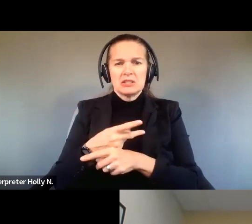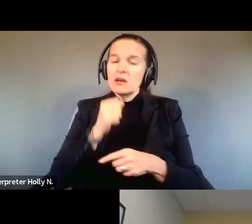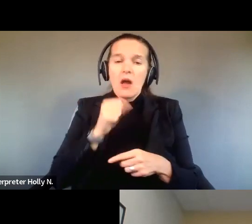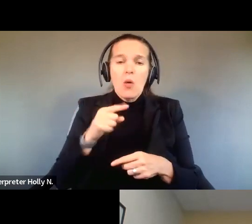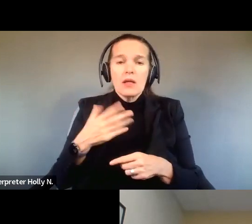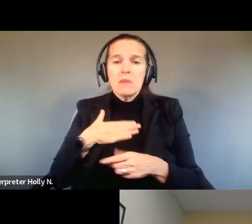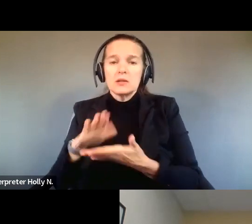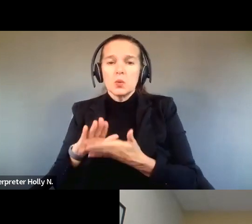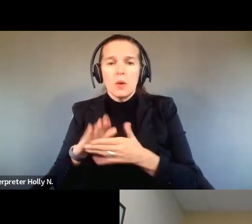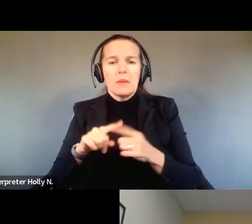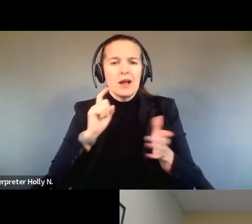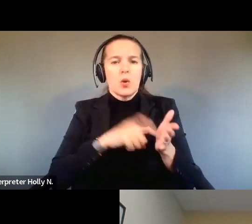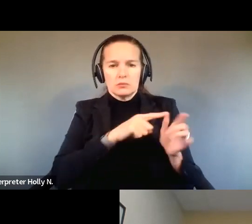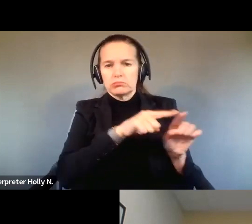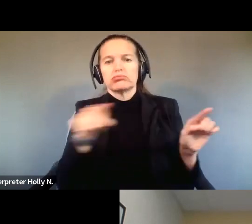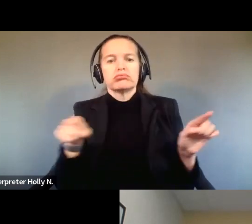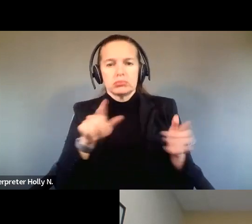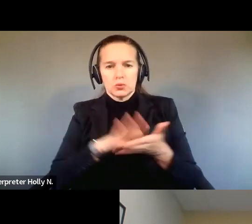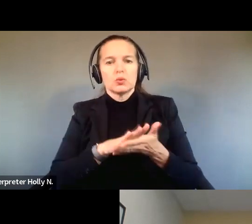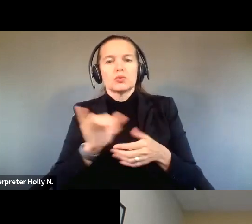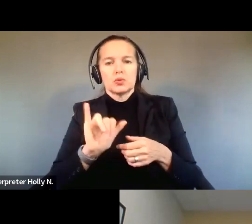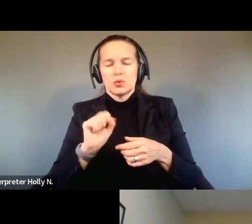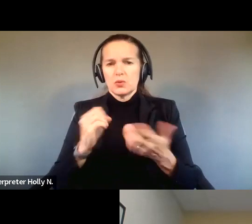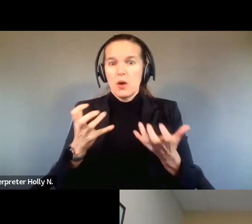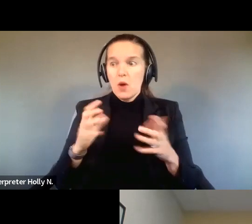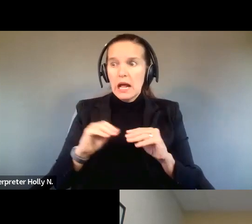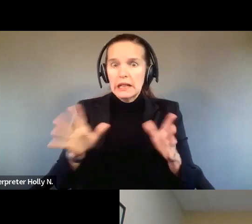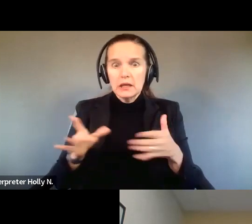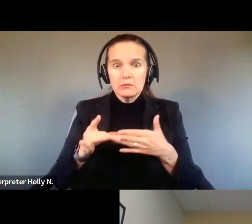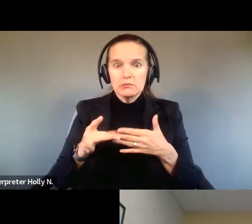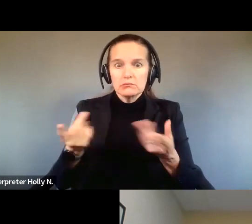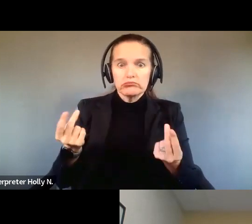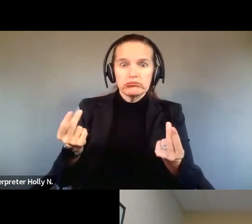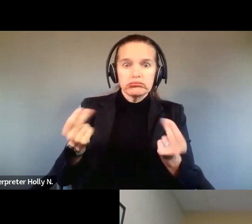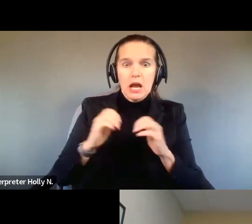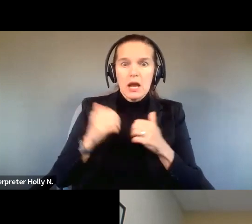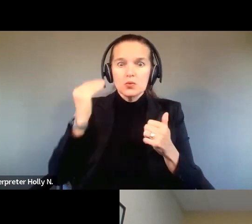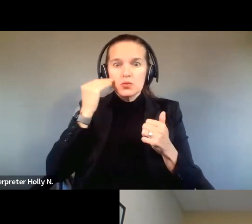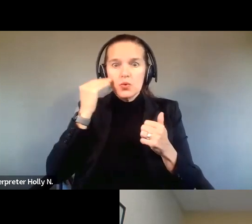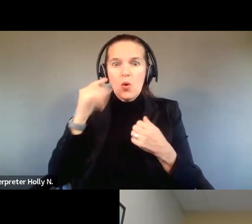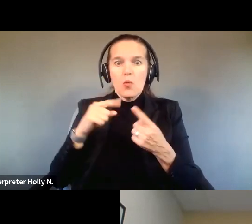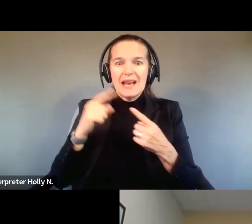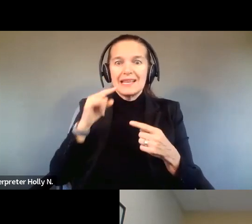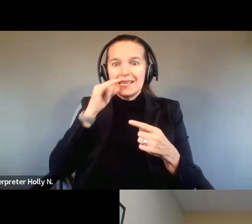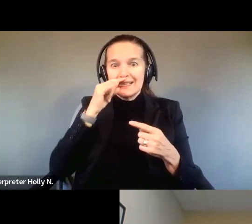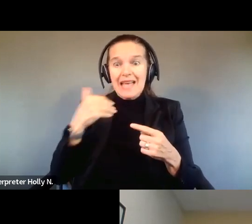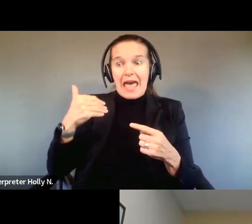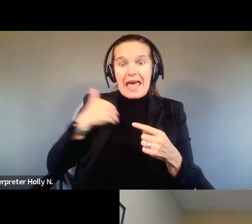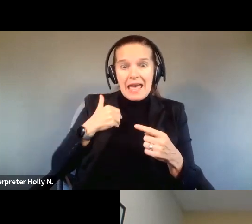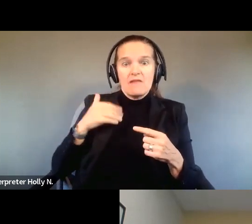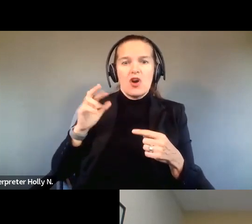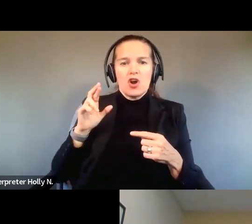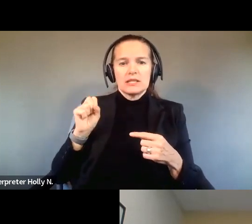other preschools also. What I would like is clear guidance on how to know when kids have this RSV,